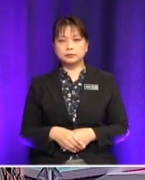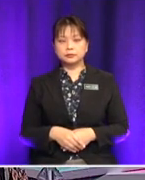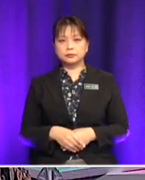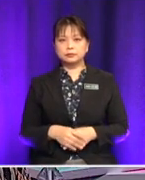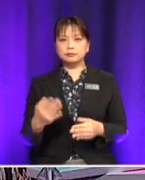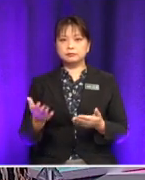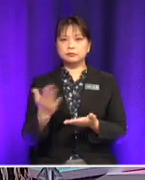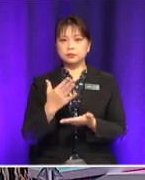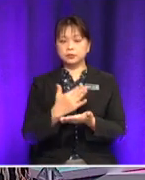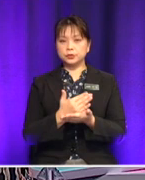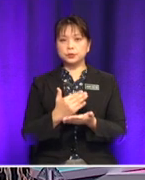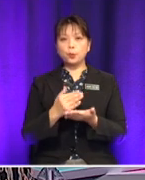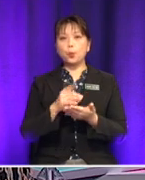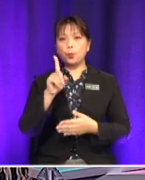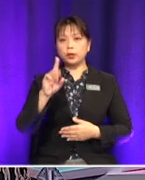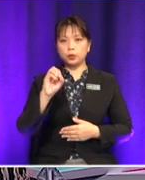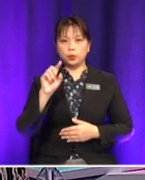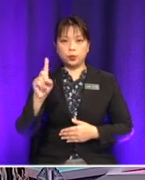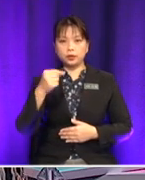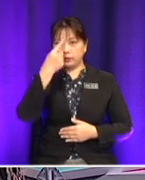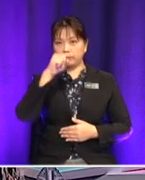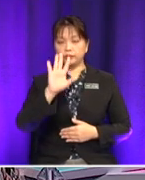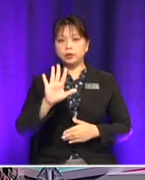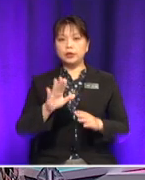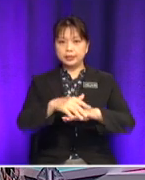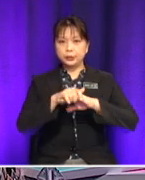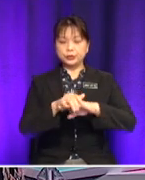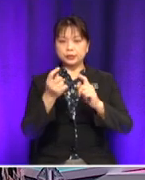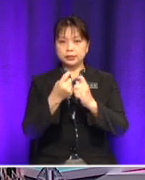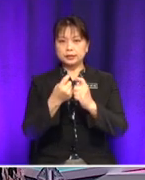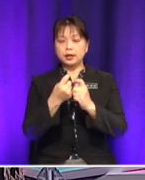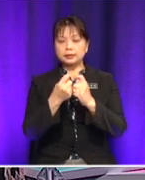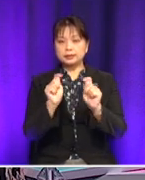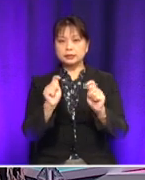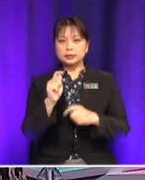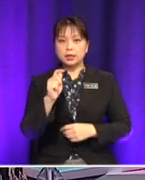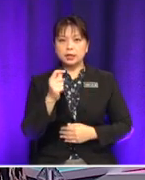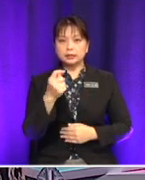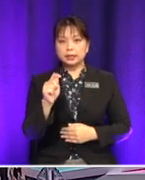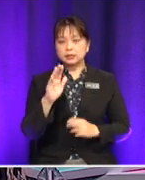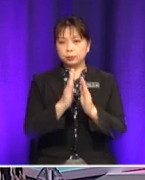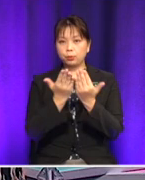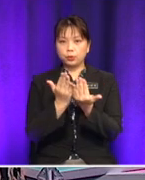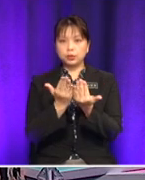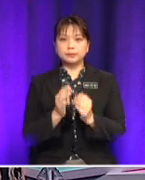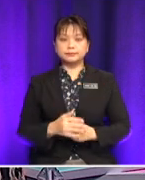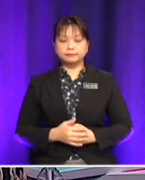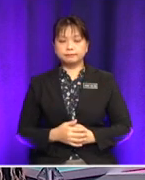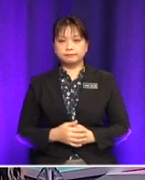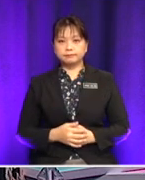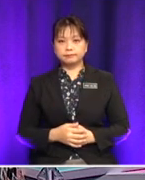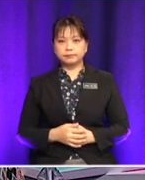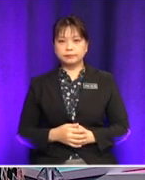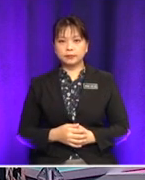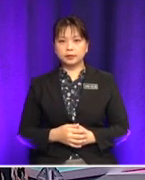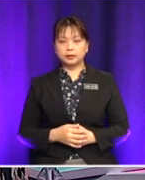textbook. All right? Okay, so let me just go very briefly before the audio. So these are the things that you have to execute. And this is the